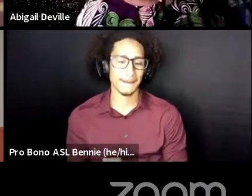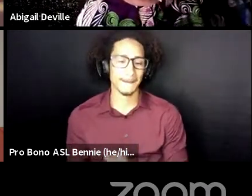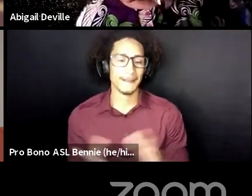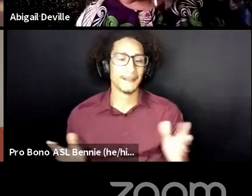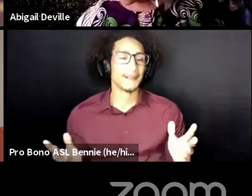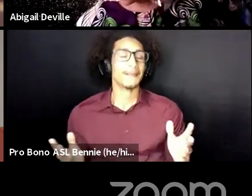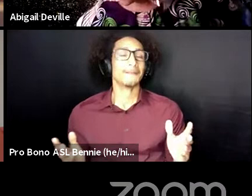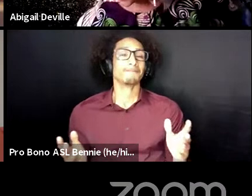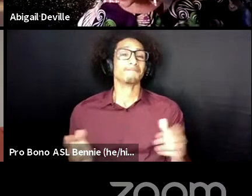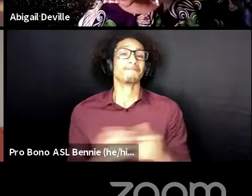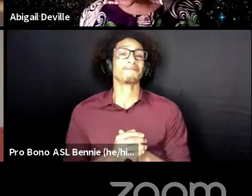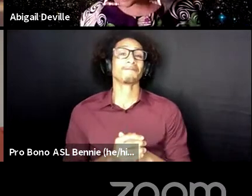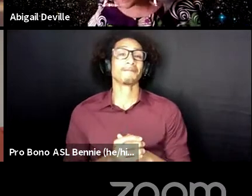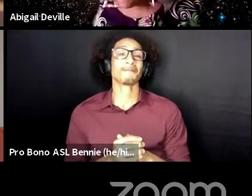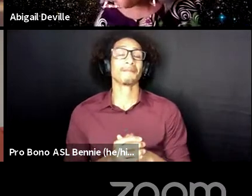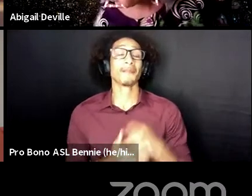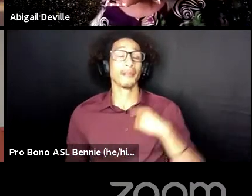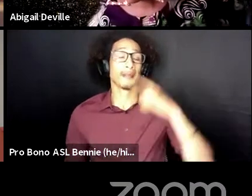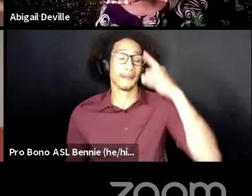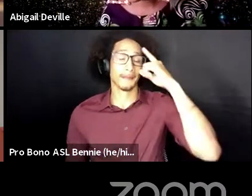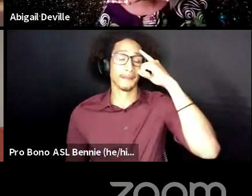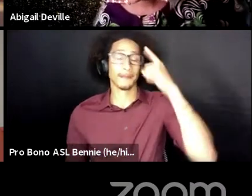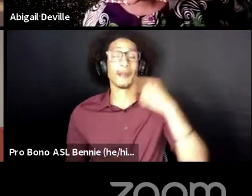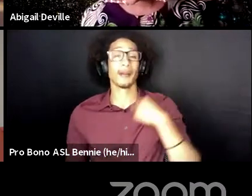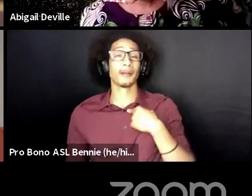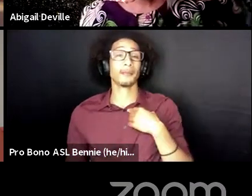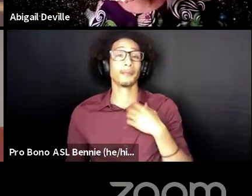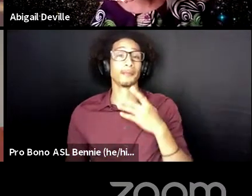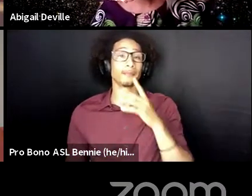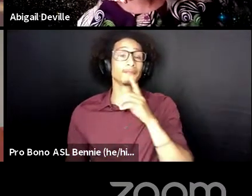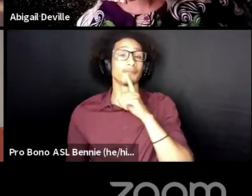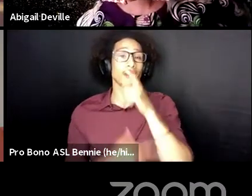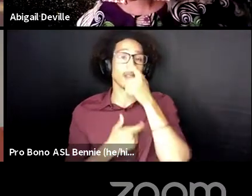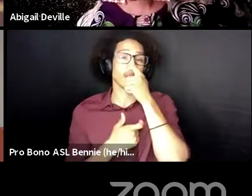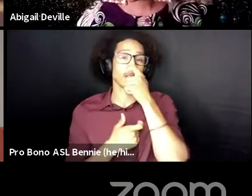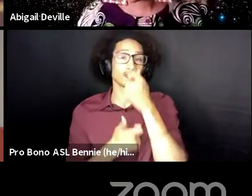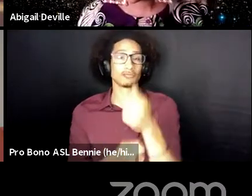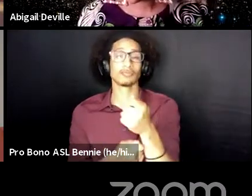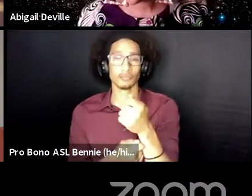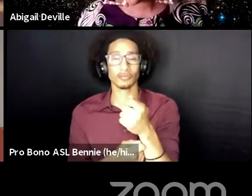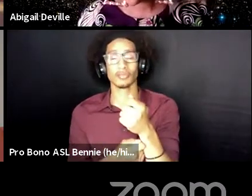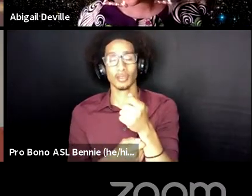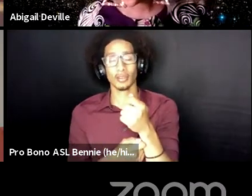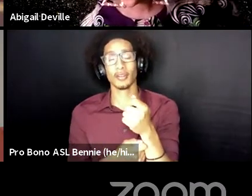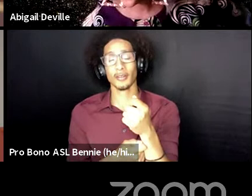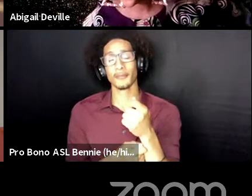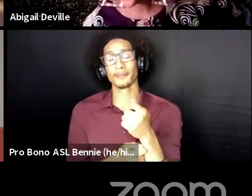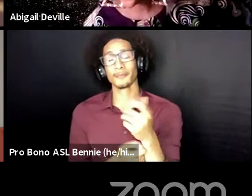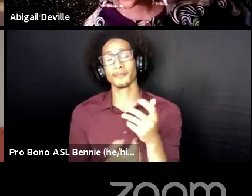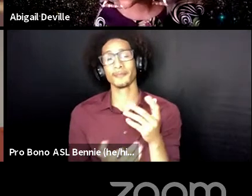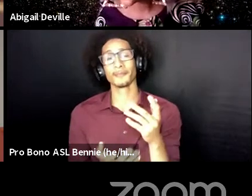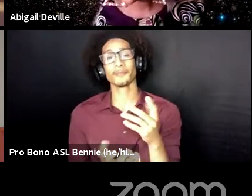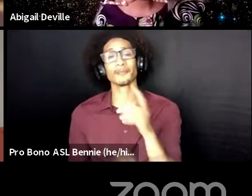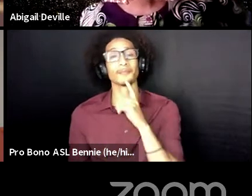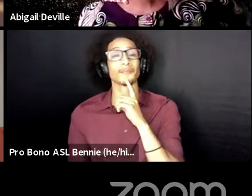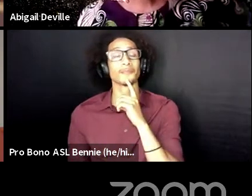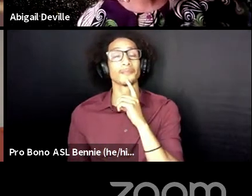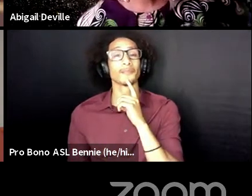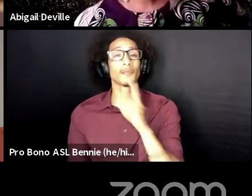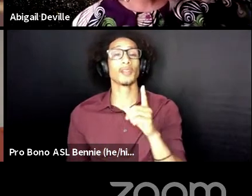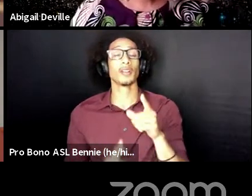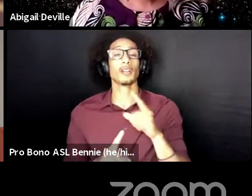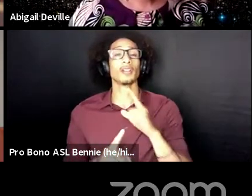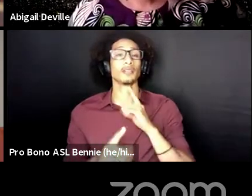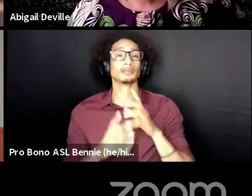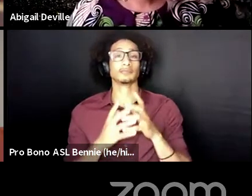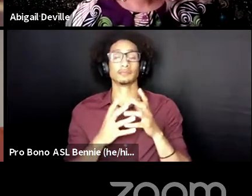I think for me, I'm quite interested in how if you, because I guess I'm interested so much in popular culture